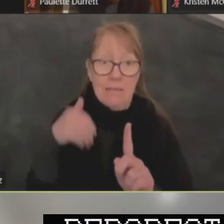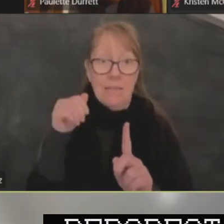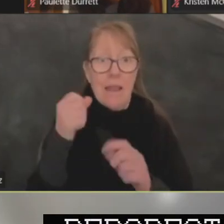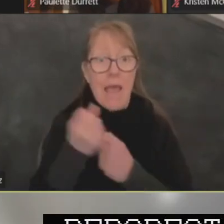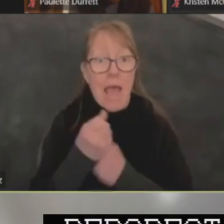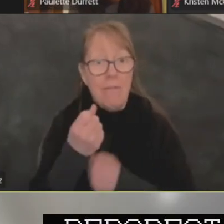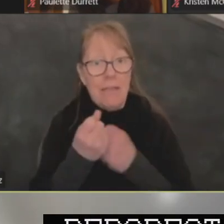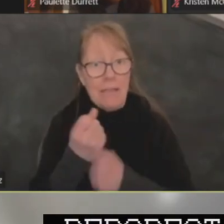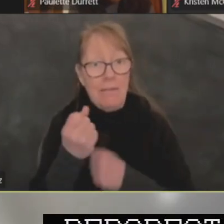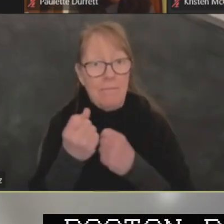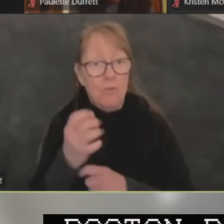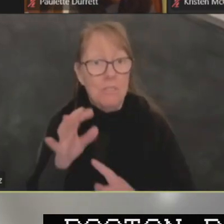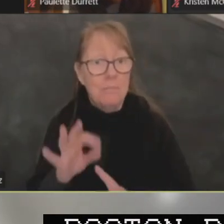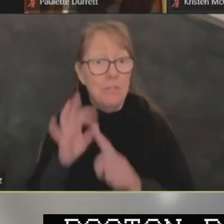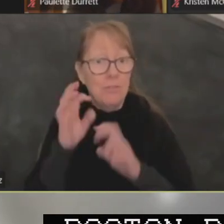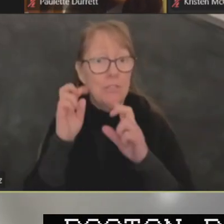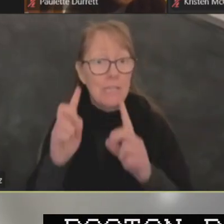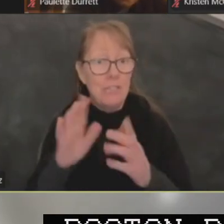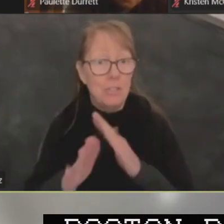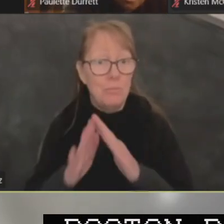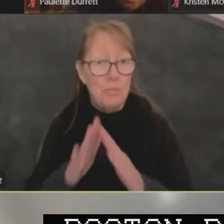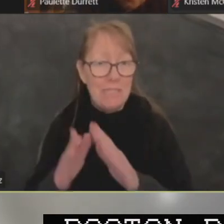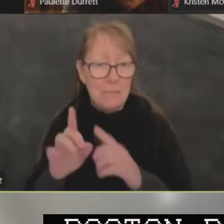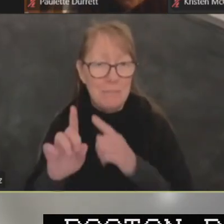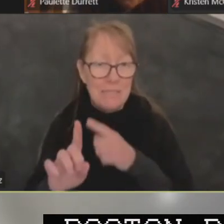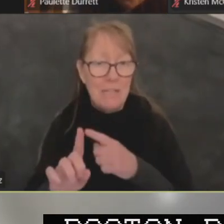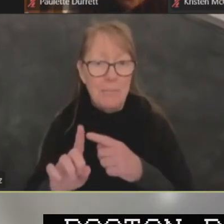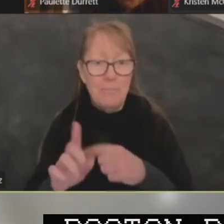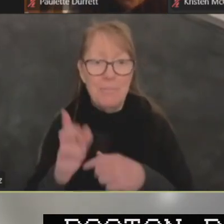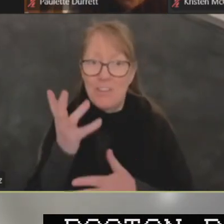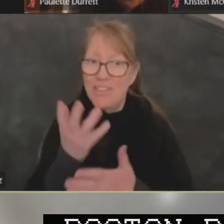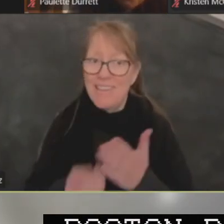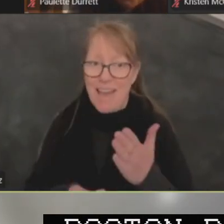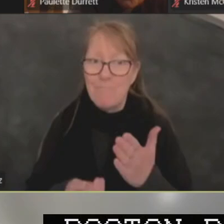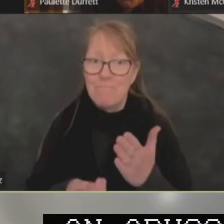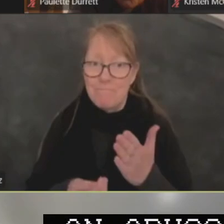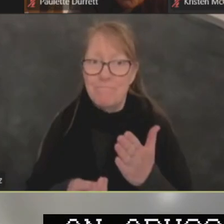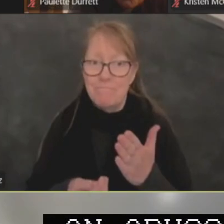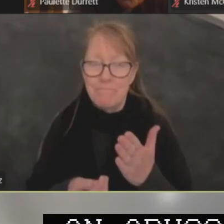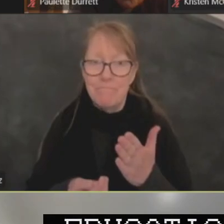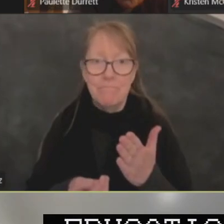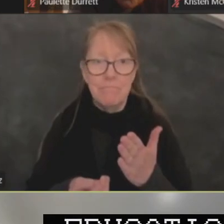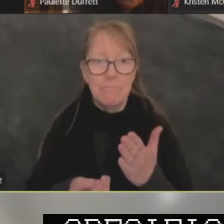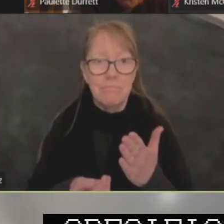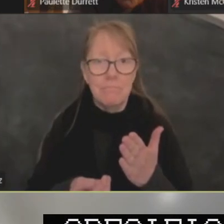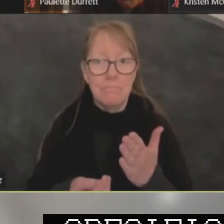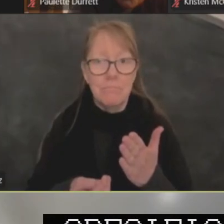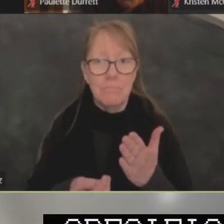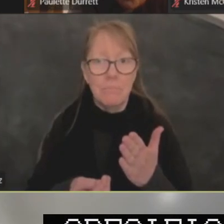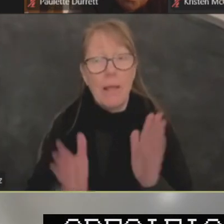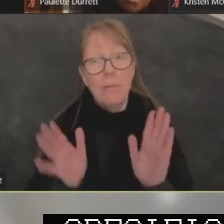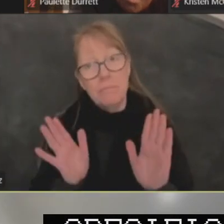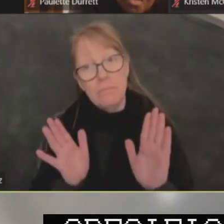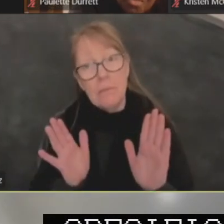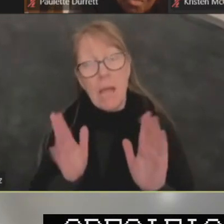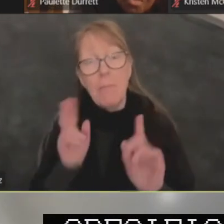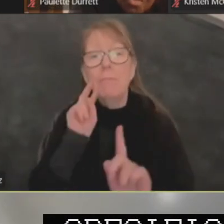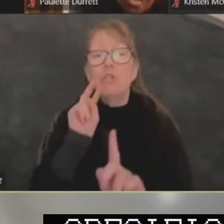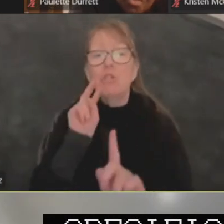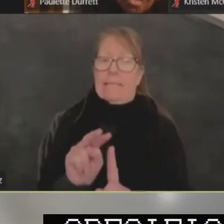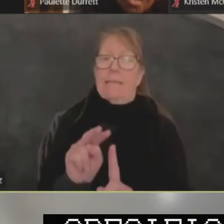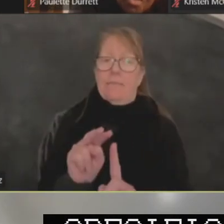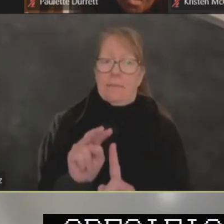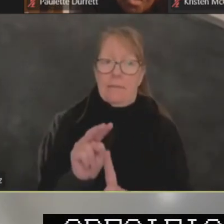special education community specifically. There is a gap, or at least a perceived gap, in between